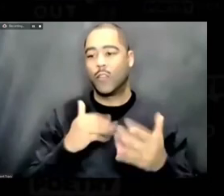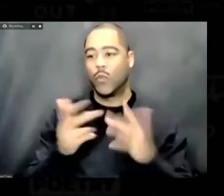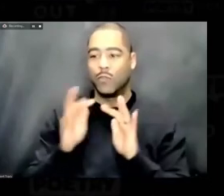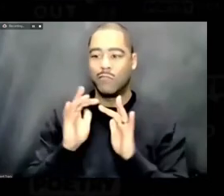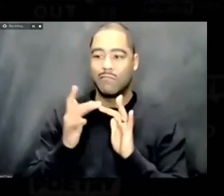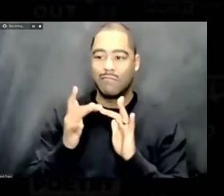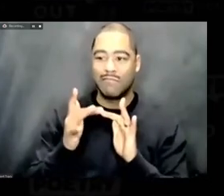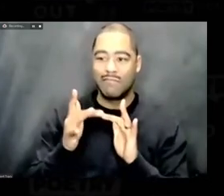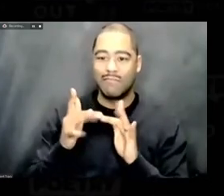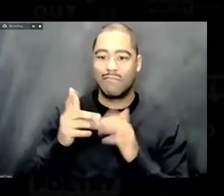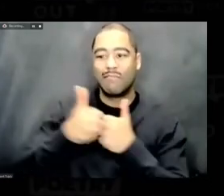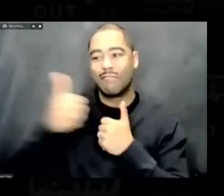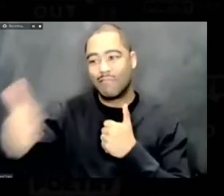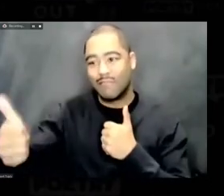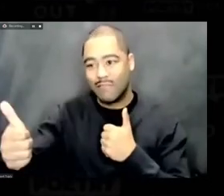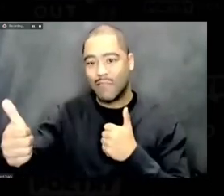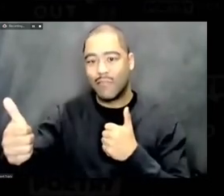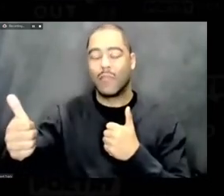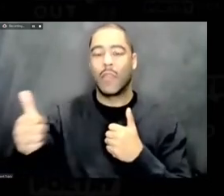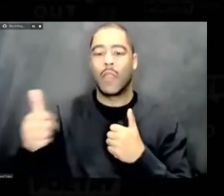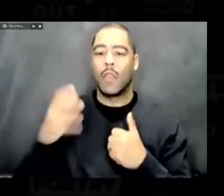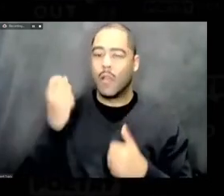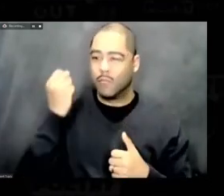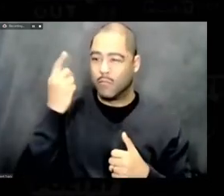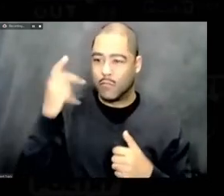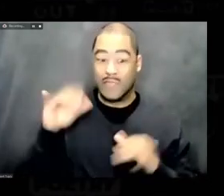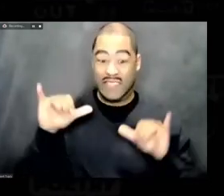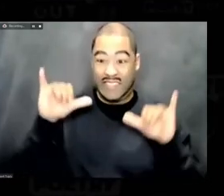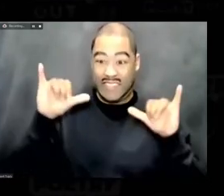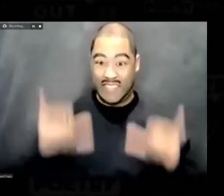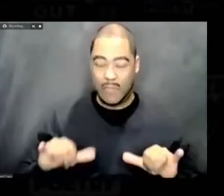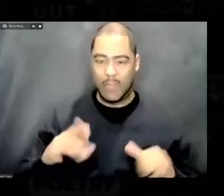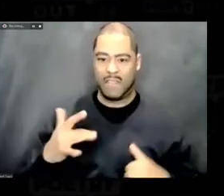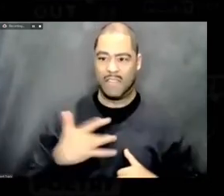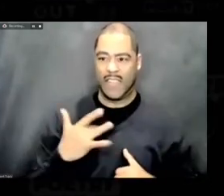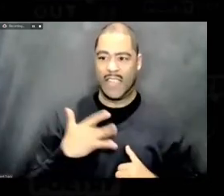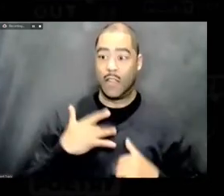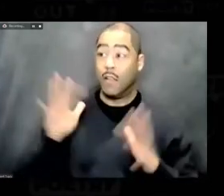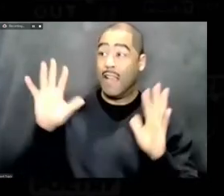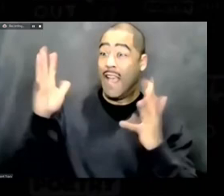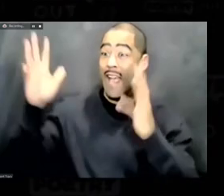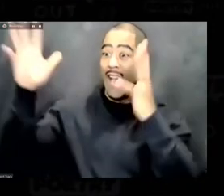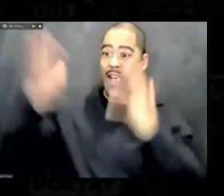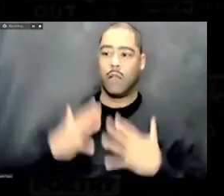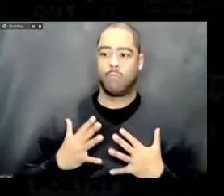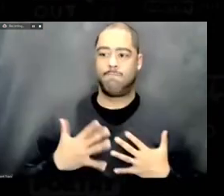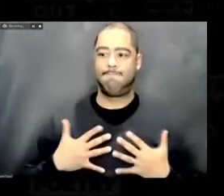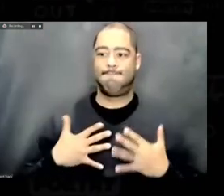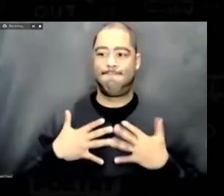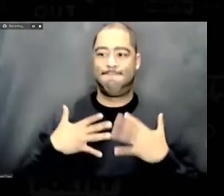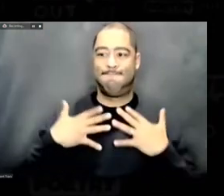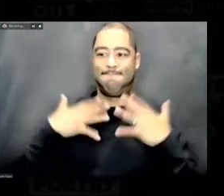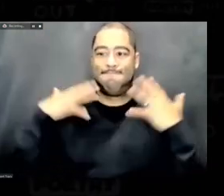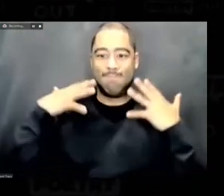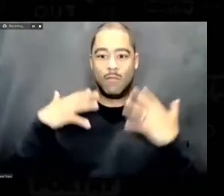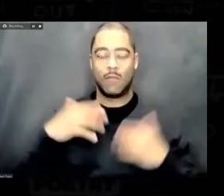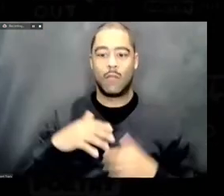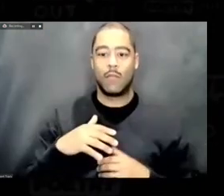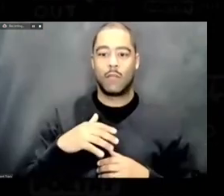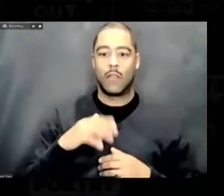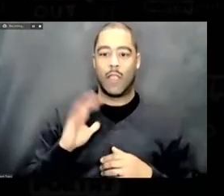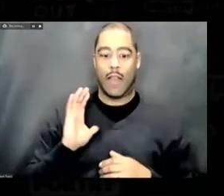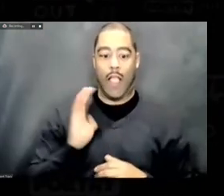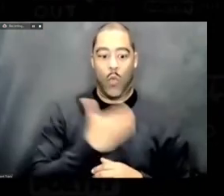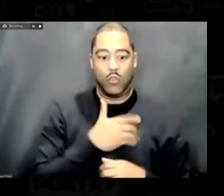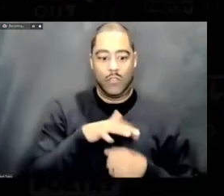social distancing this year, know that that applause still applies. Know that there is somewhere in all of our respective